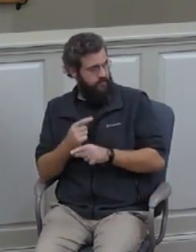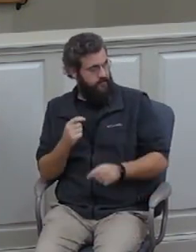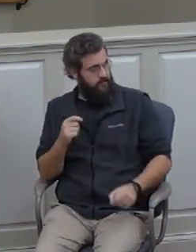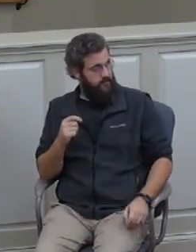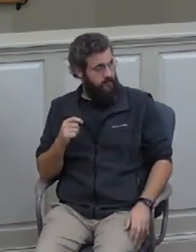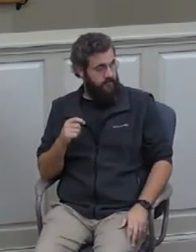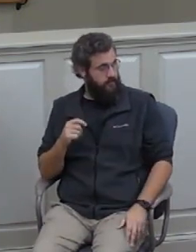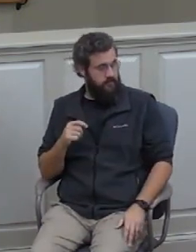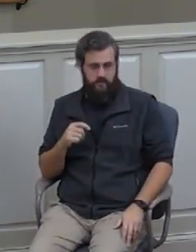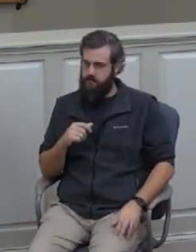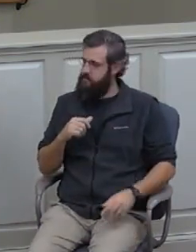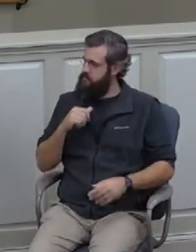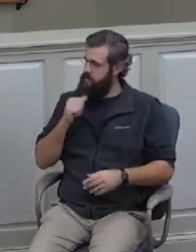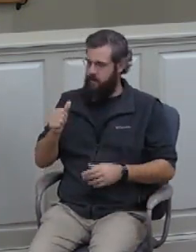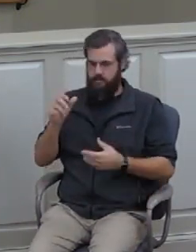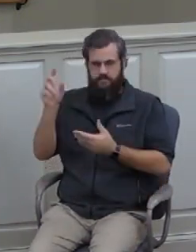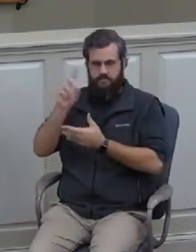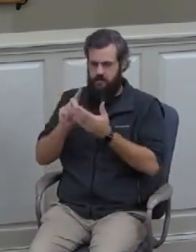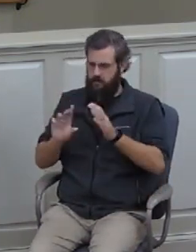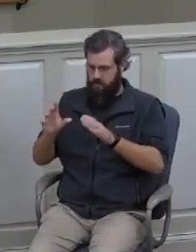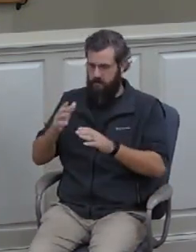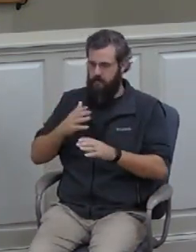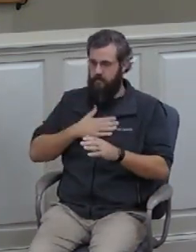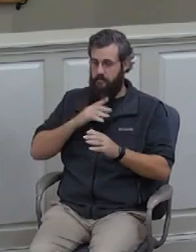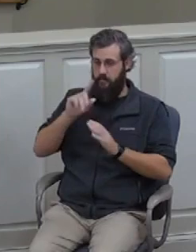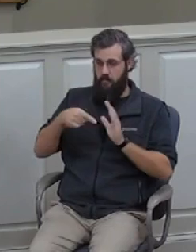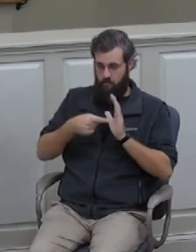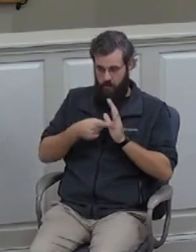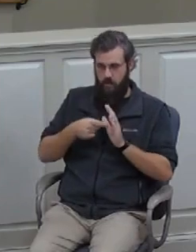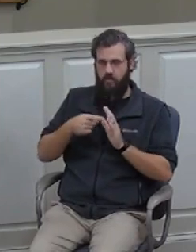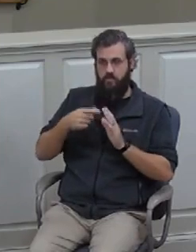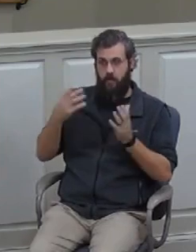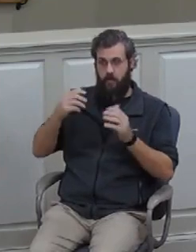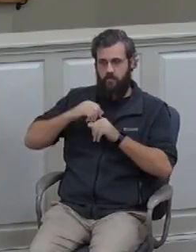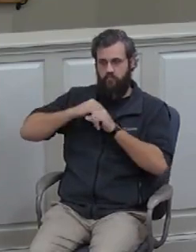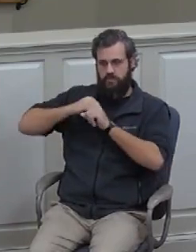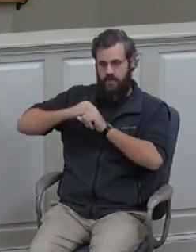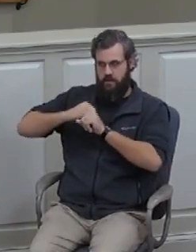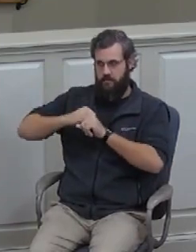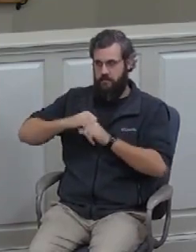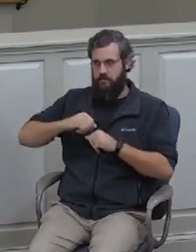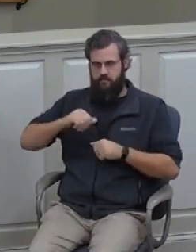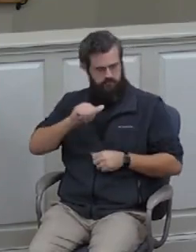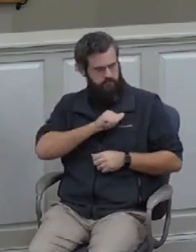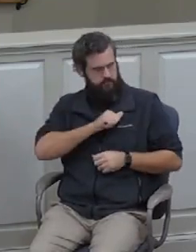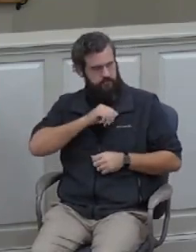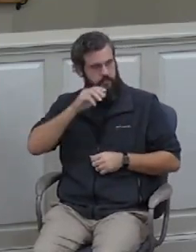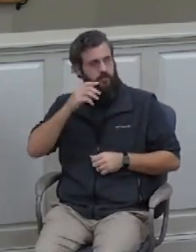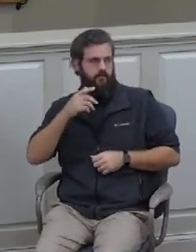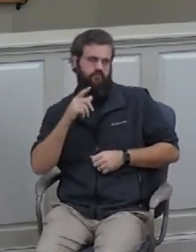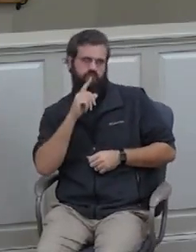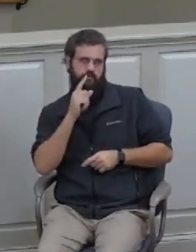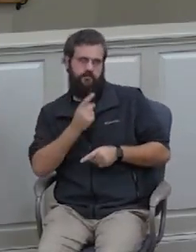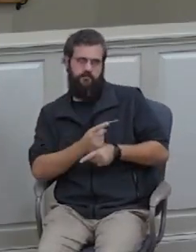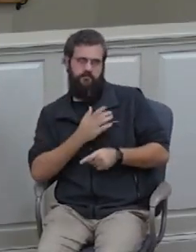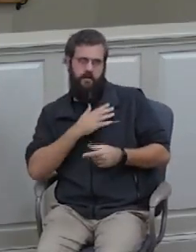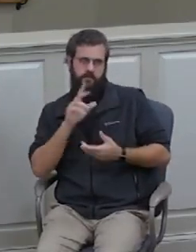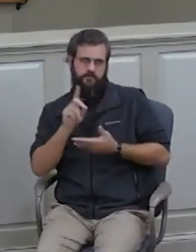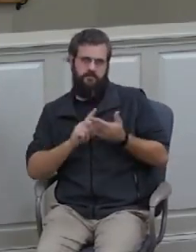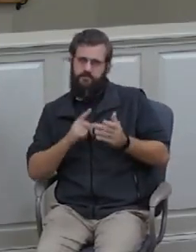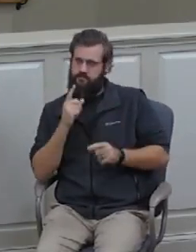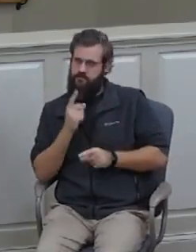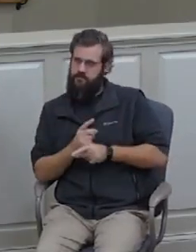It's not by design. It's my role here to I know, I protect what's understand. about to happen. And what I'm trying to get done is not by this, well, it is by design. I'm sorry, it is,